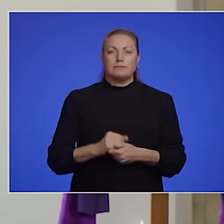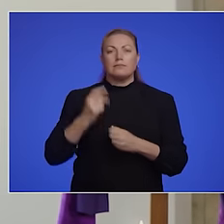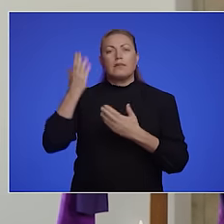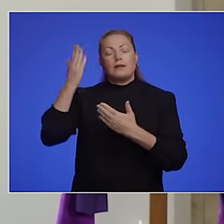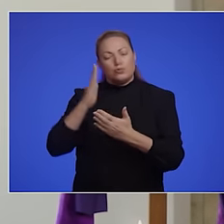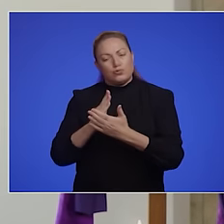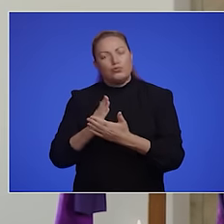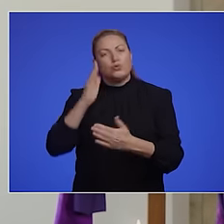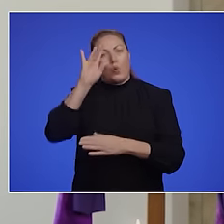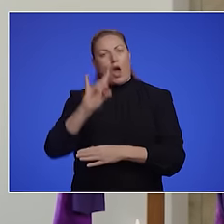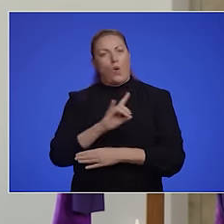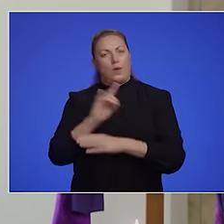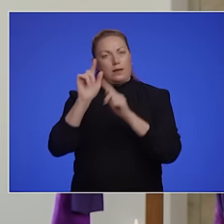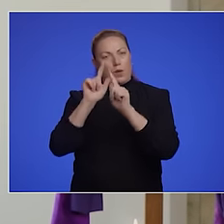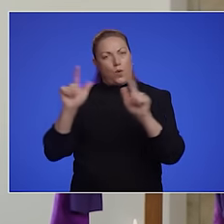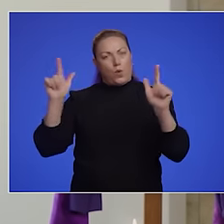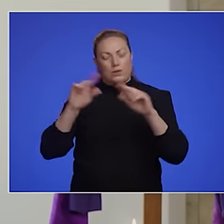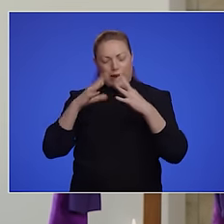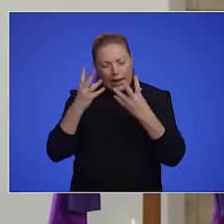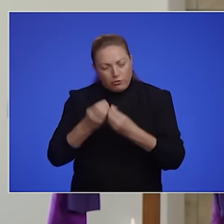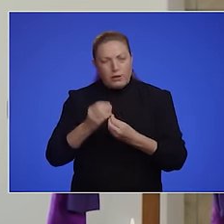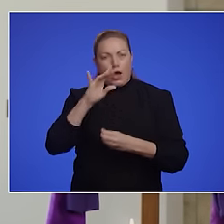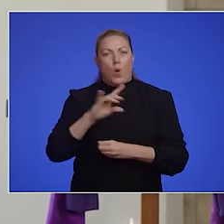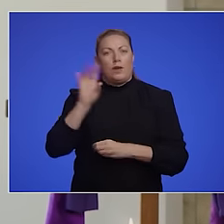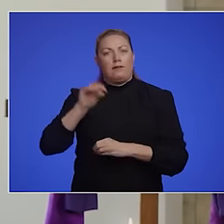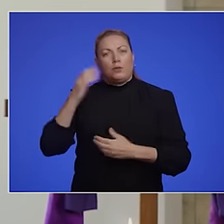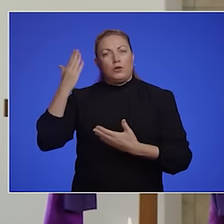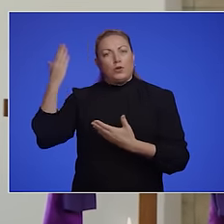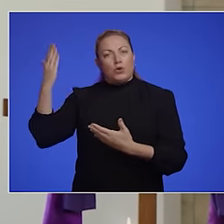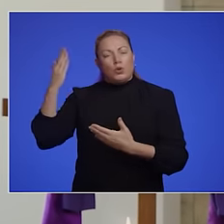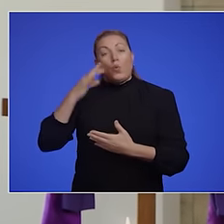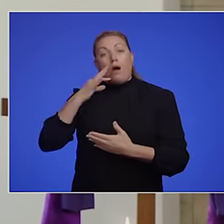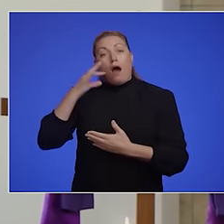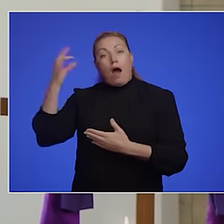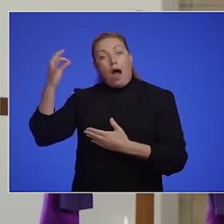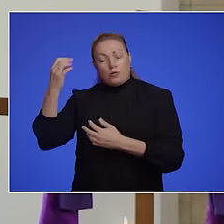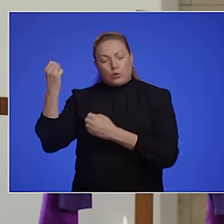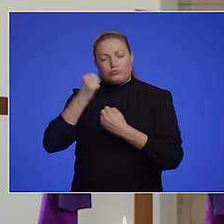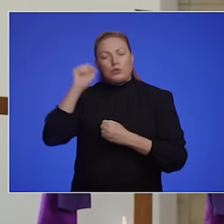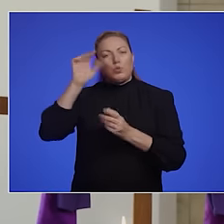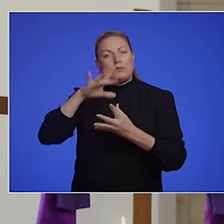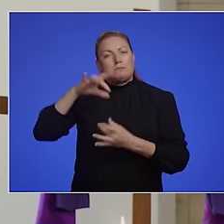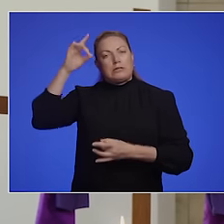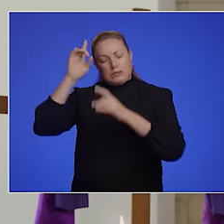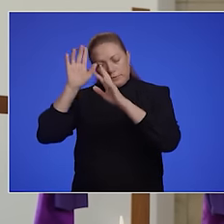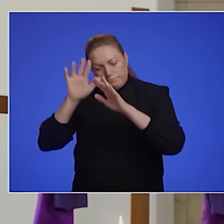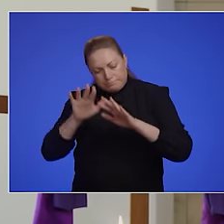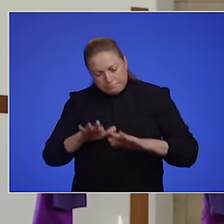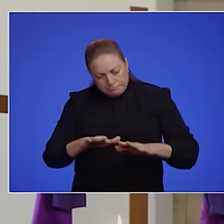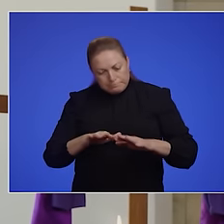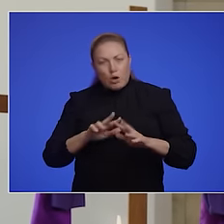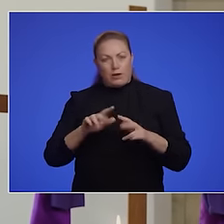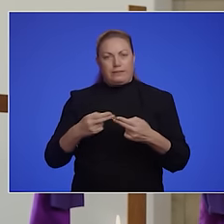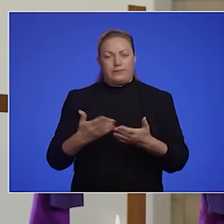You are indeed holy, O Lord, the fount of all holiness Make holy therefore these gifts we pray By sending down your spirit